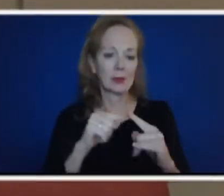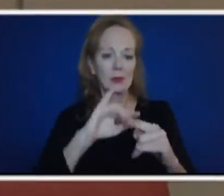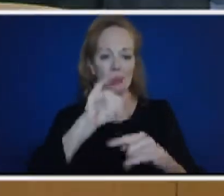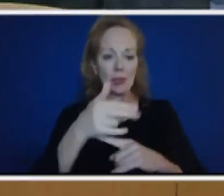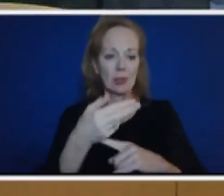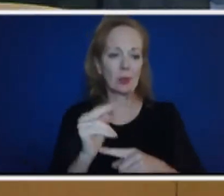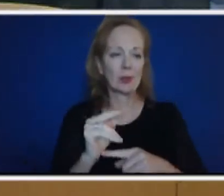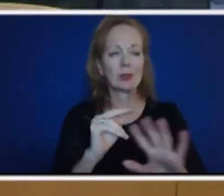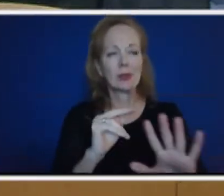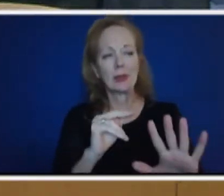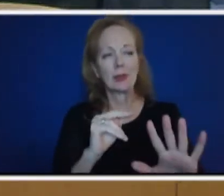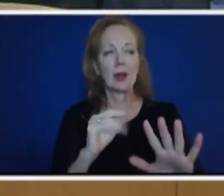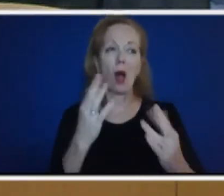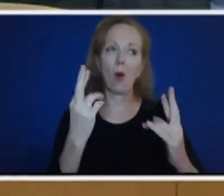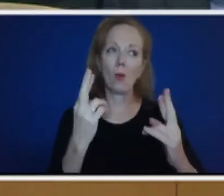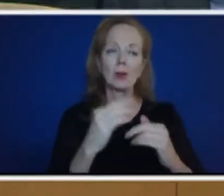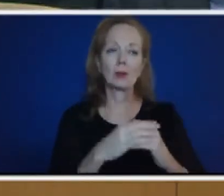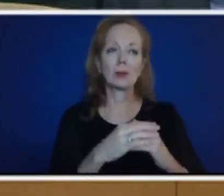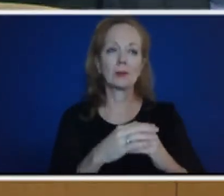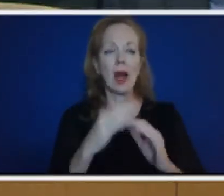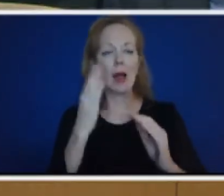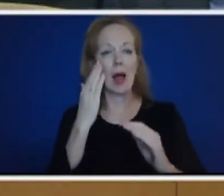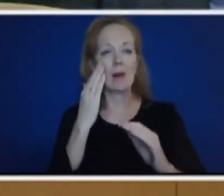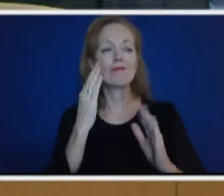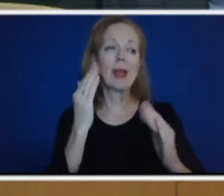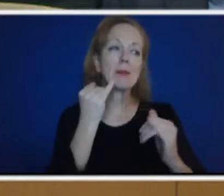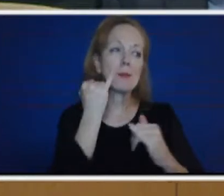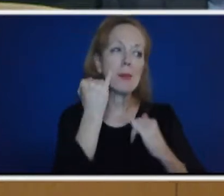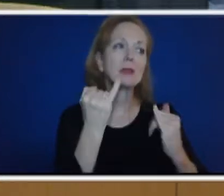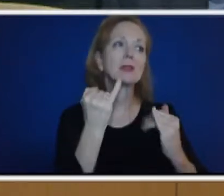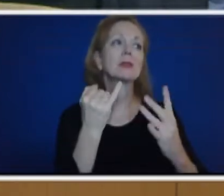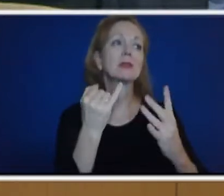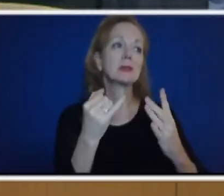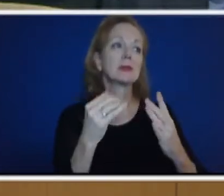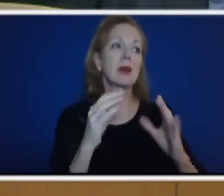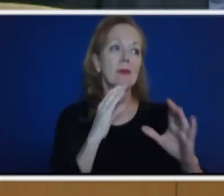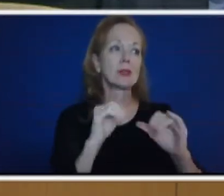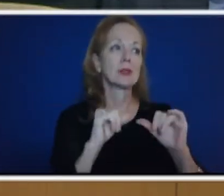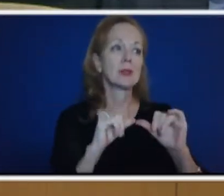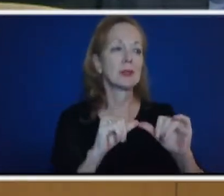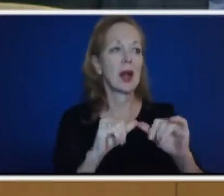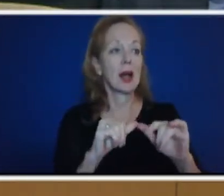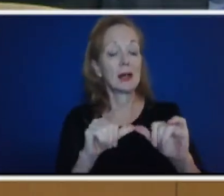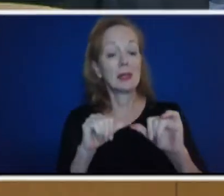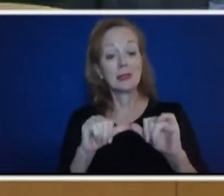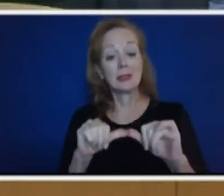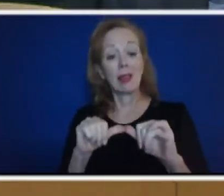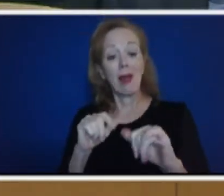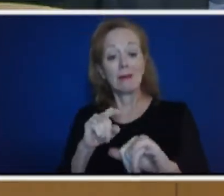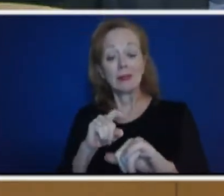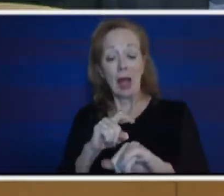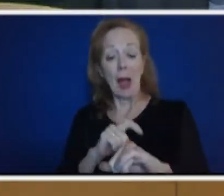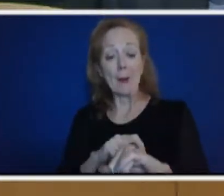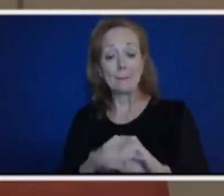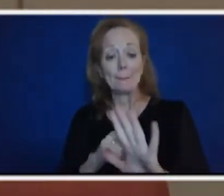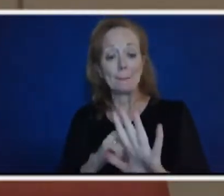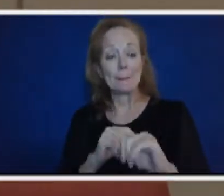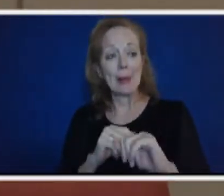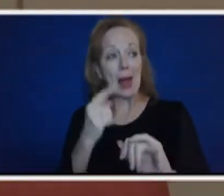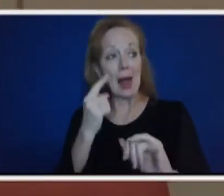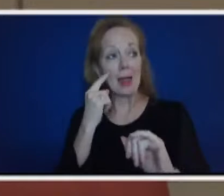at the earliest. I can imagine these conversations continue. January. So I think we still have some time, but I think they